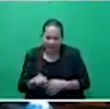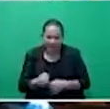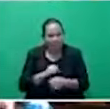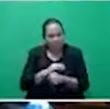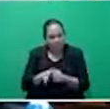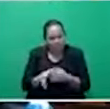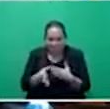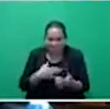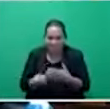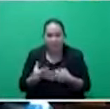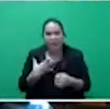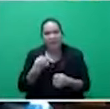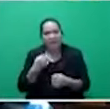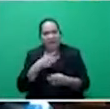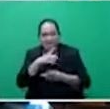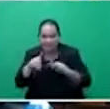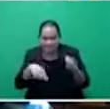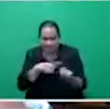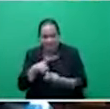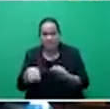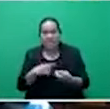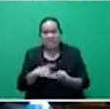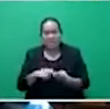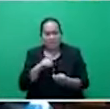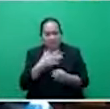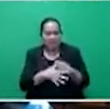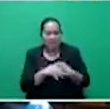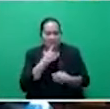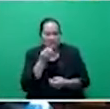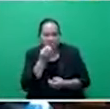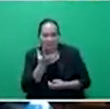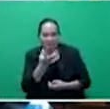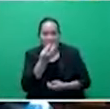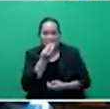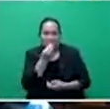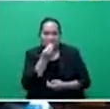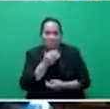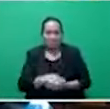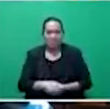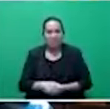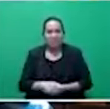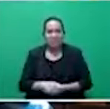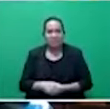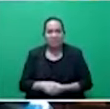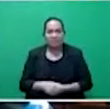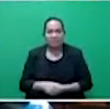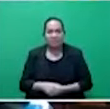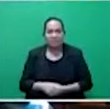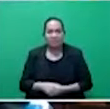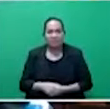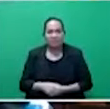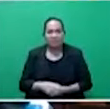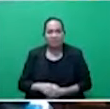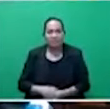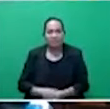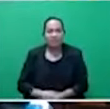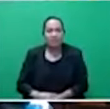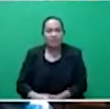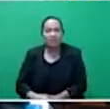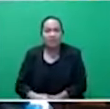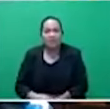despite the natural disasters. They don't seem to mention that, Mr. Speaker, sir. Mr. Speaker, sir, nobody talks about